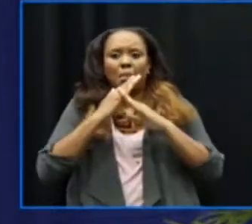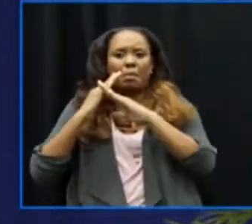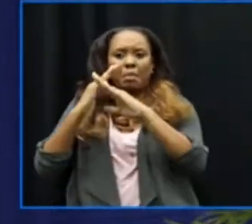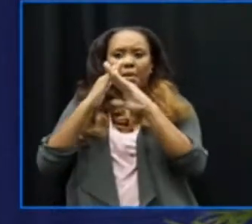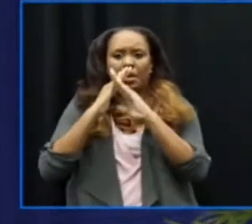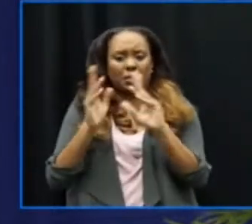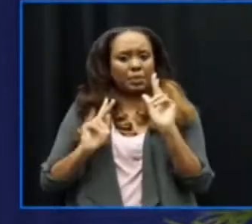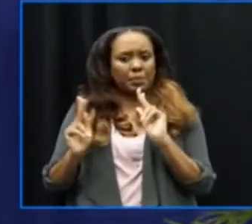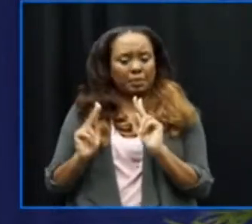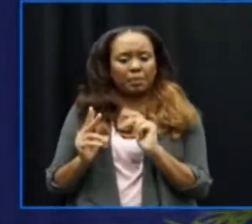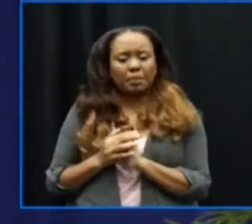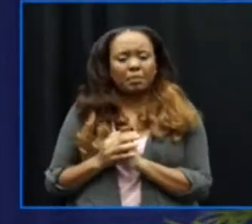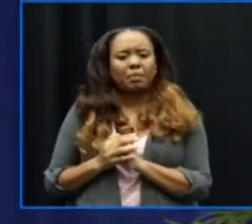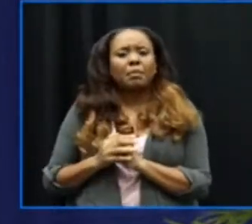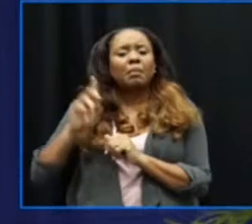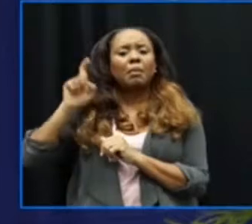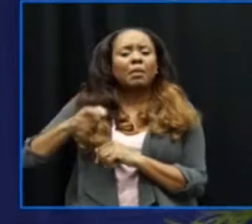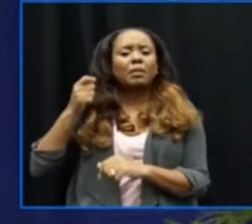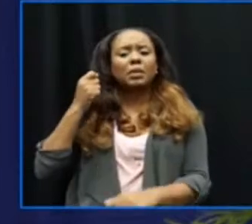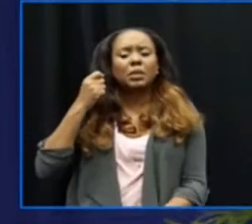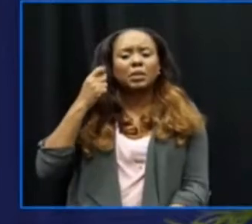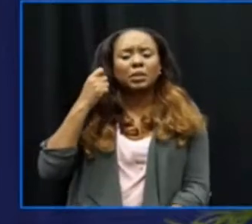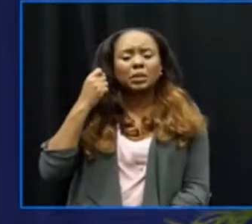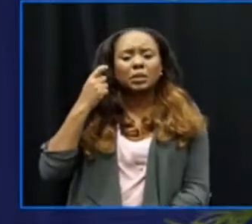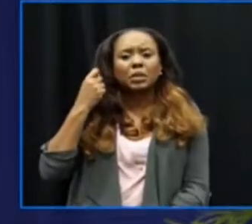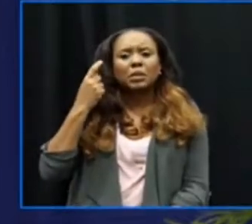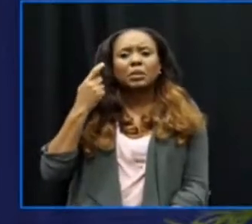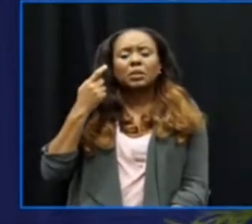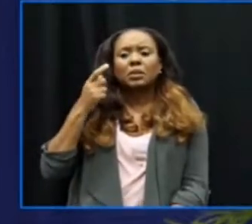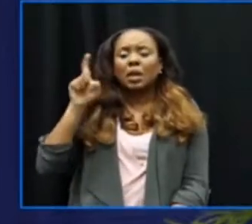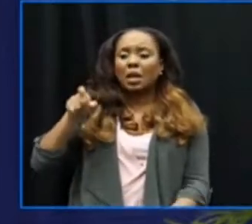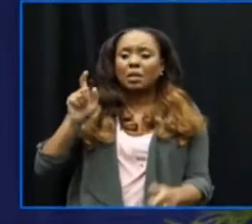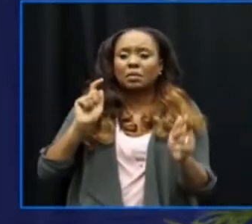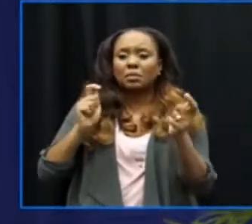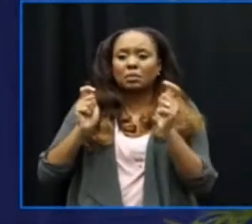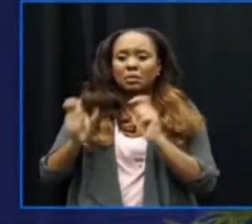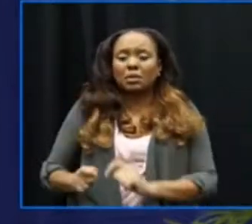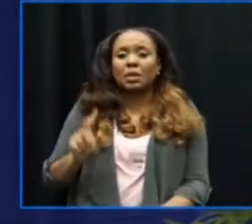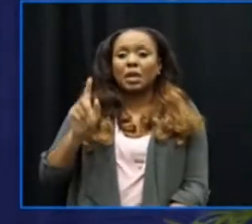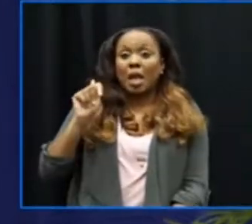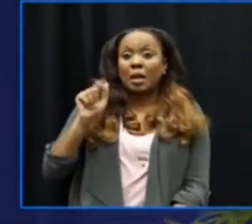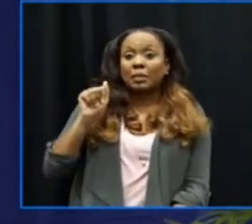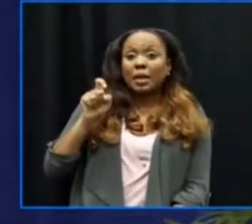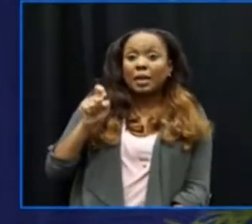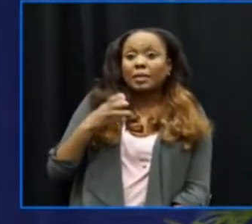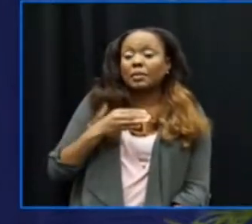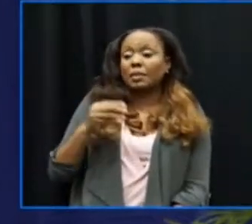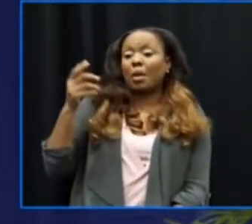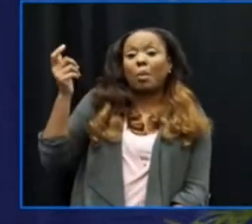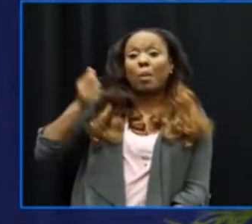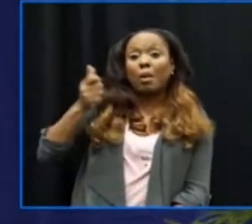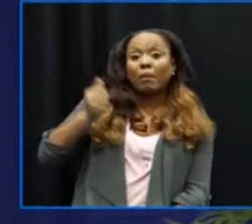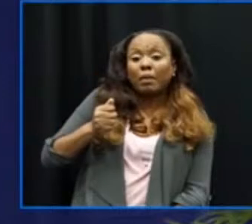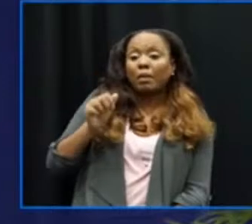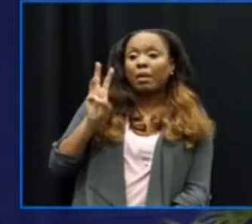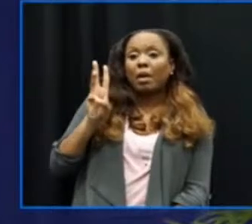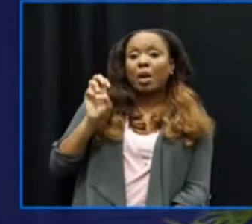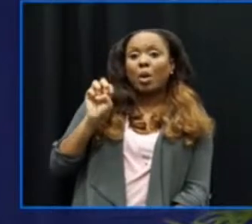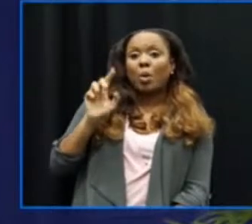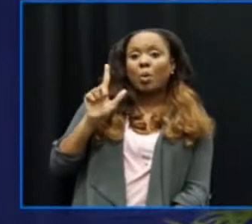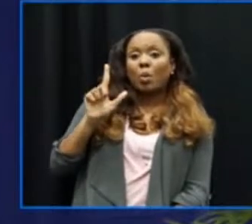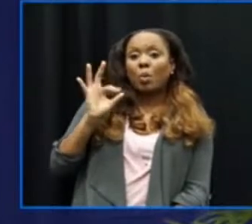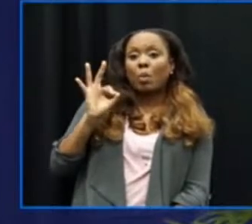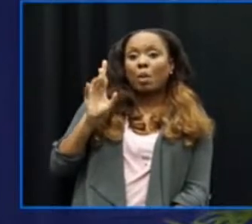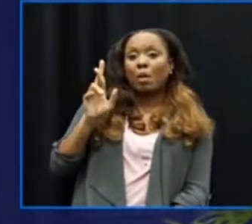same point, we have to recognize, I think, that we have to reform tax and welfare. And I don't see how we can do